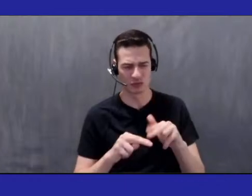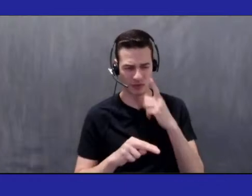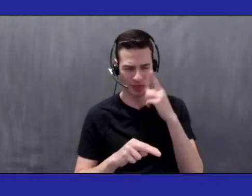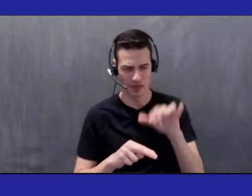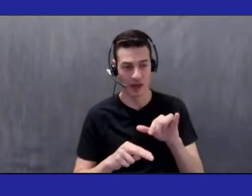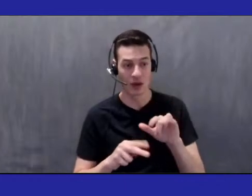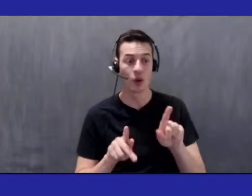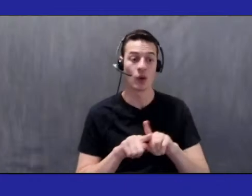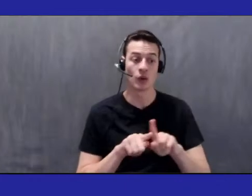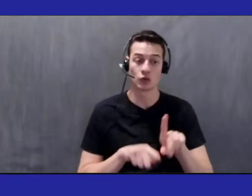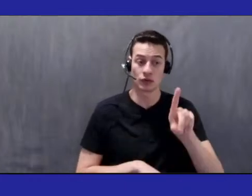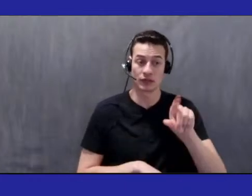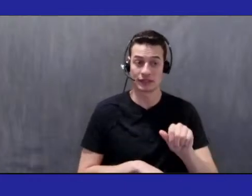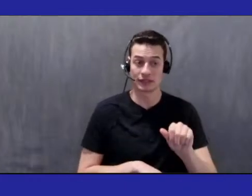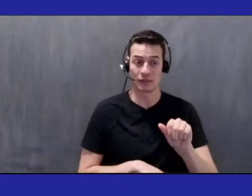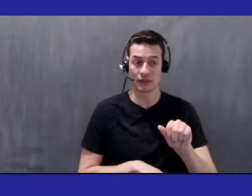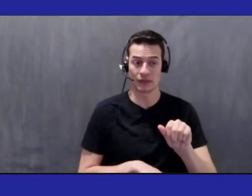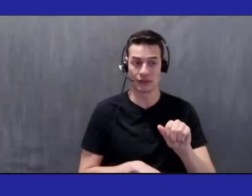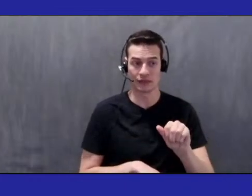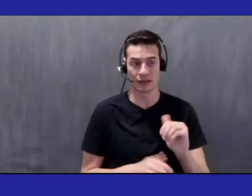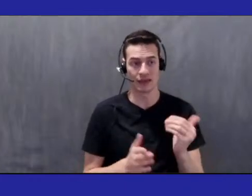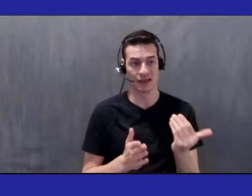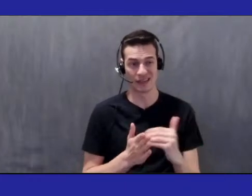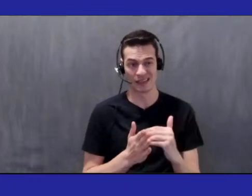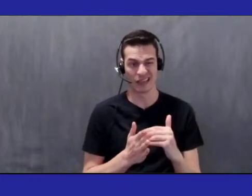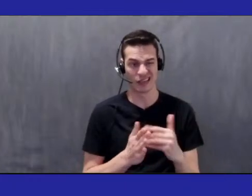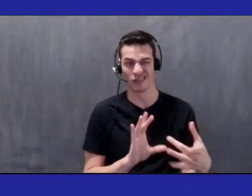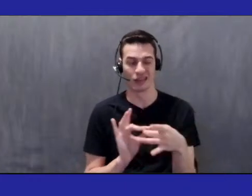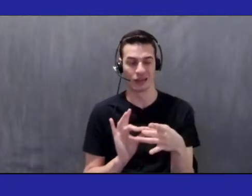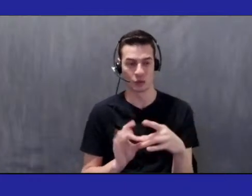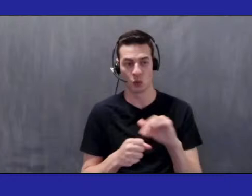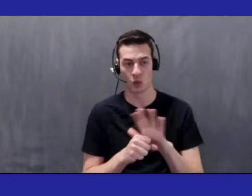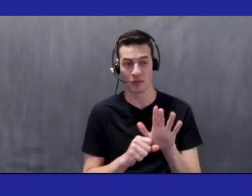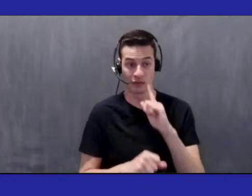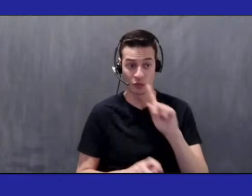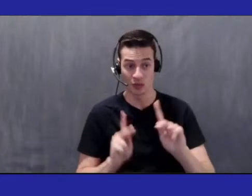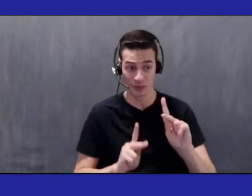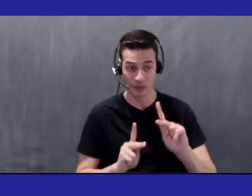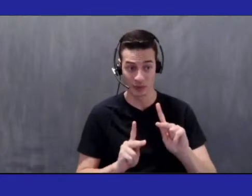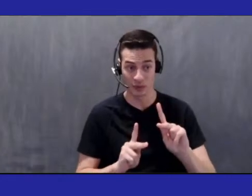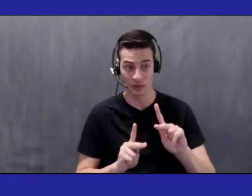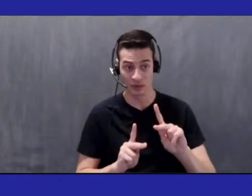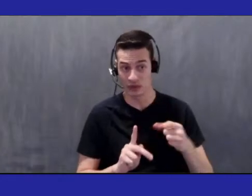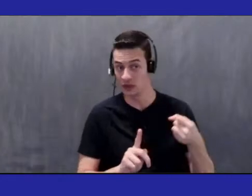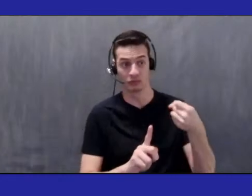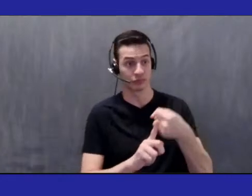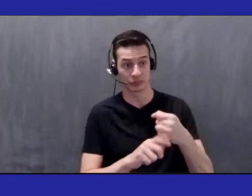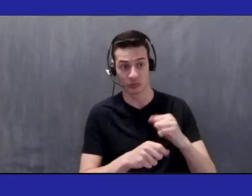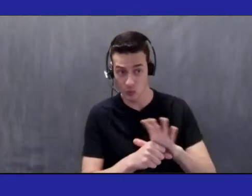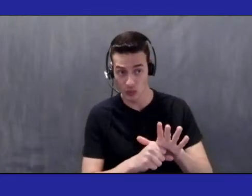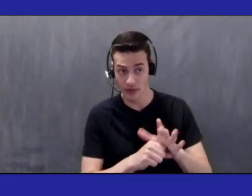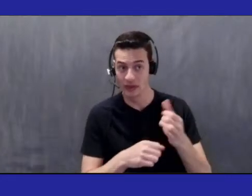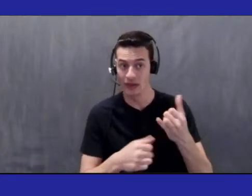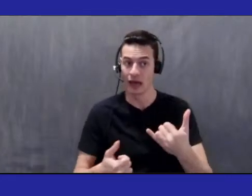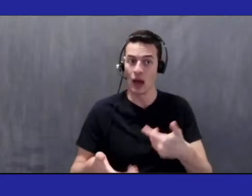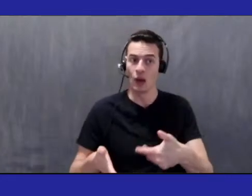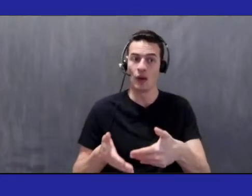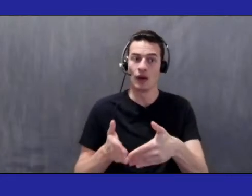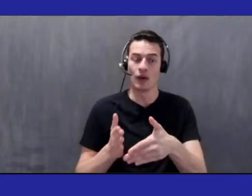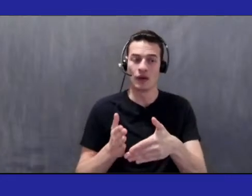in disability. Again, I think that is tied to COVID for those who were asking for medical exemptions from the